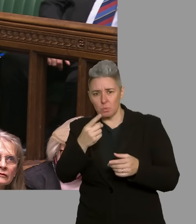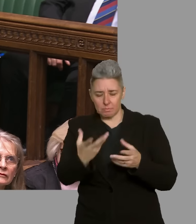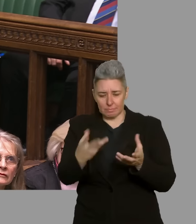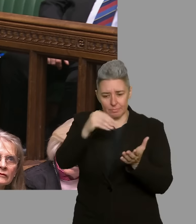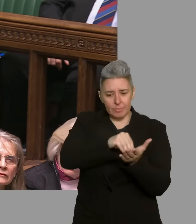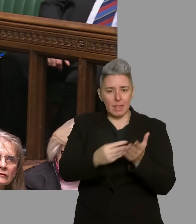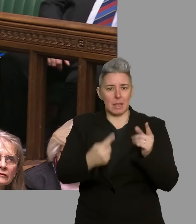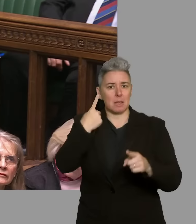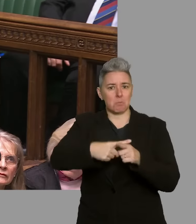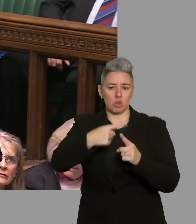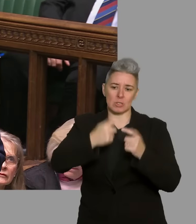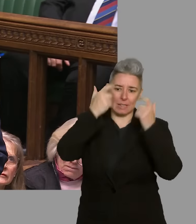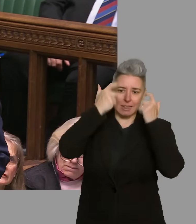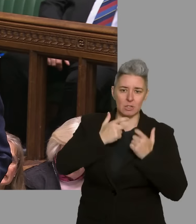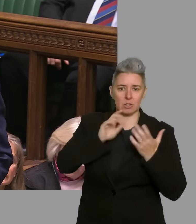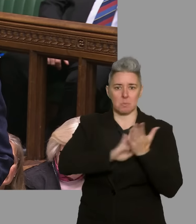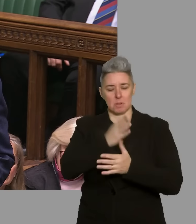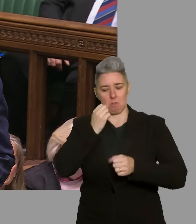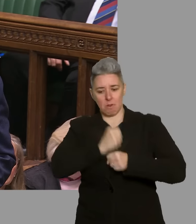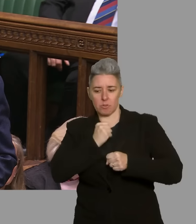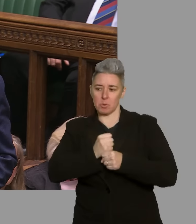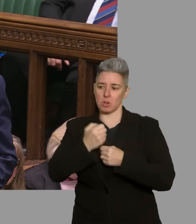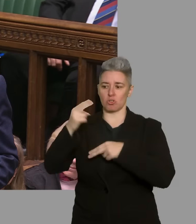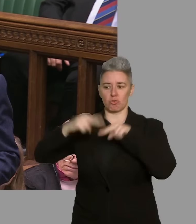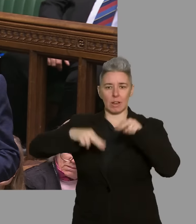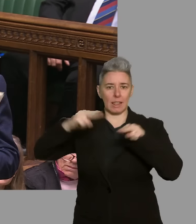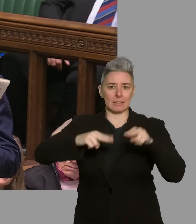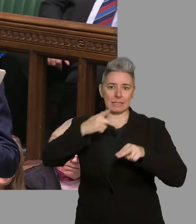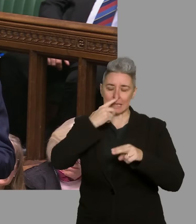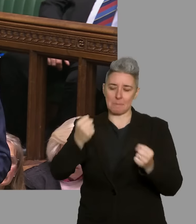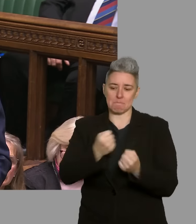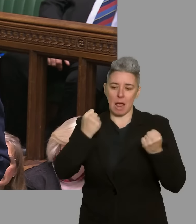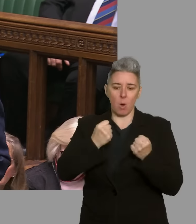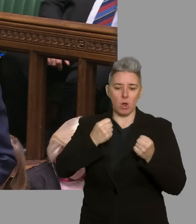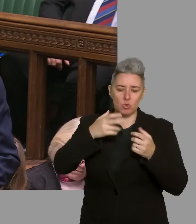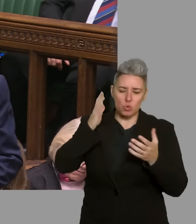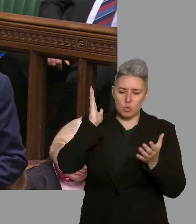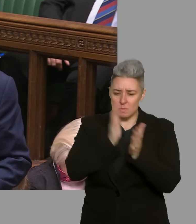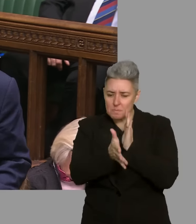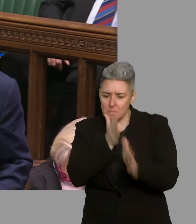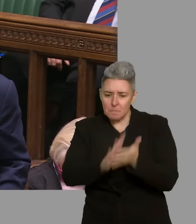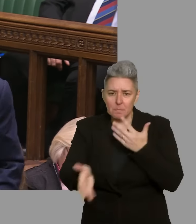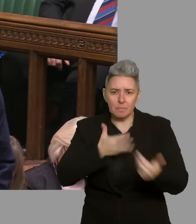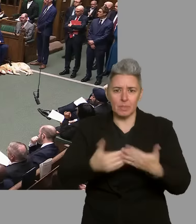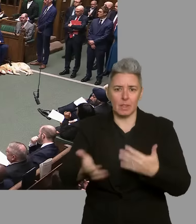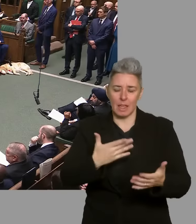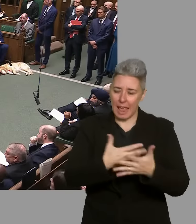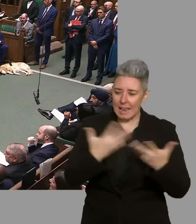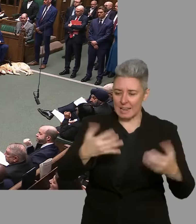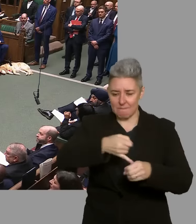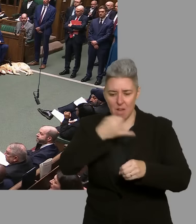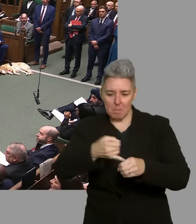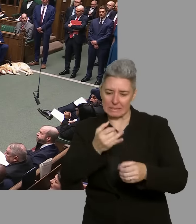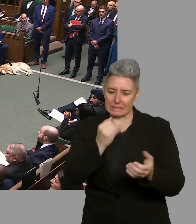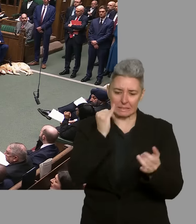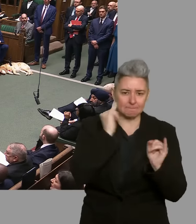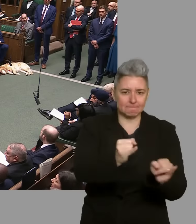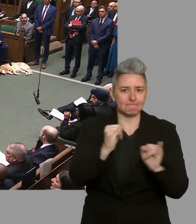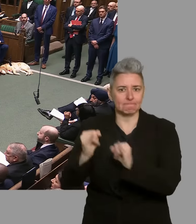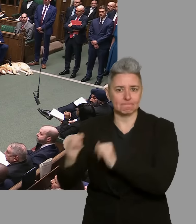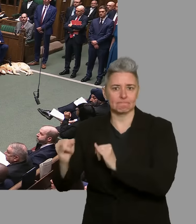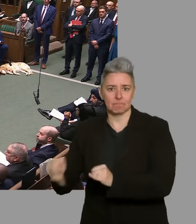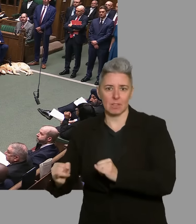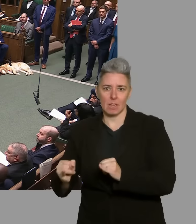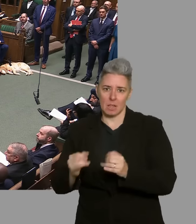pay staff, tackle improper pharmacy owners and directors, and make sure scandals like this can never happen again? Can I thank him